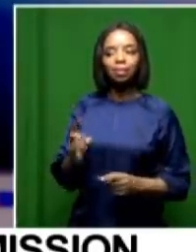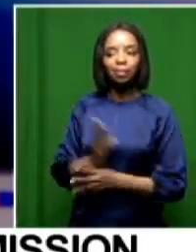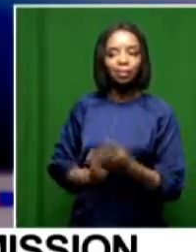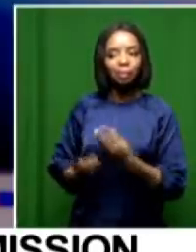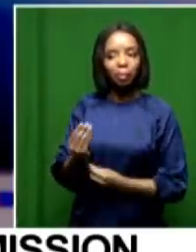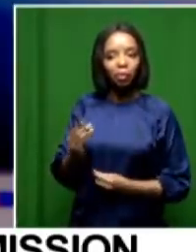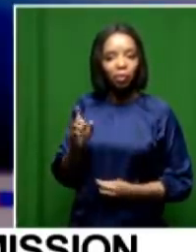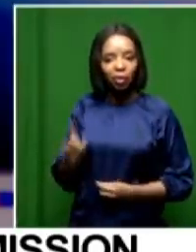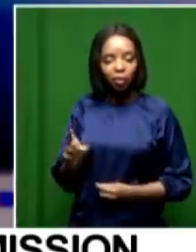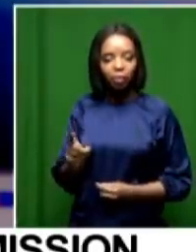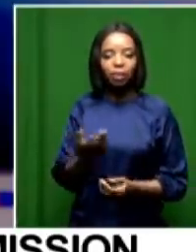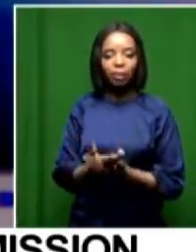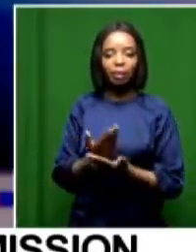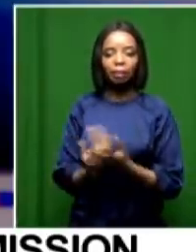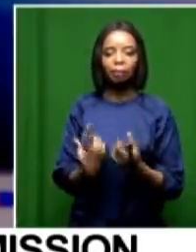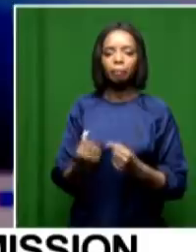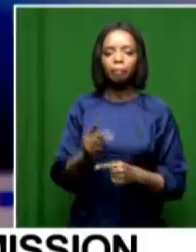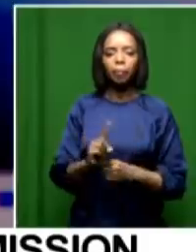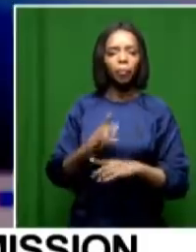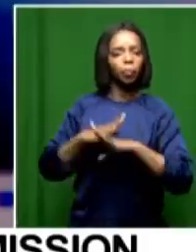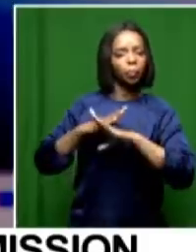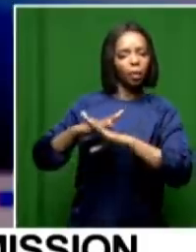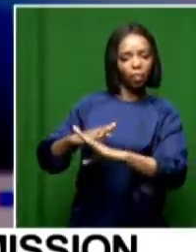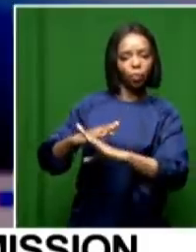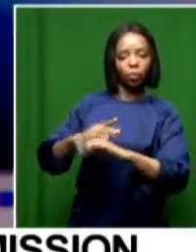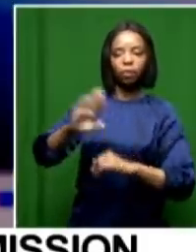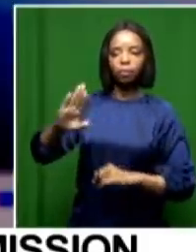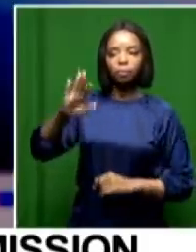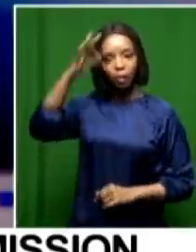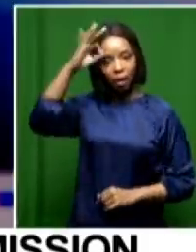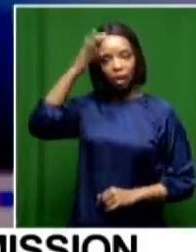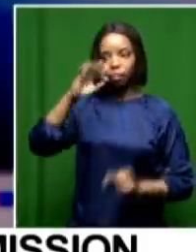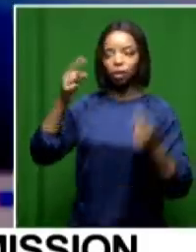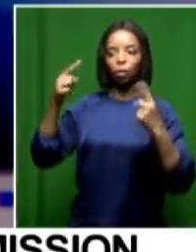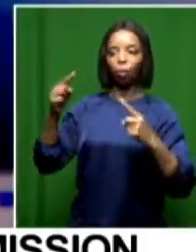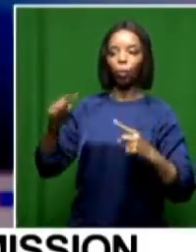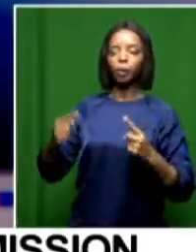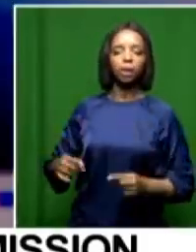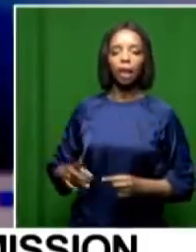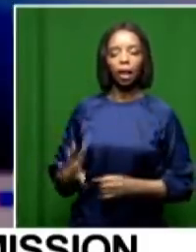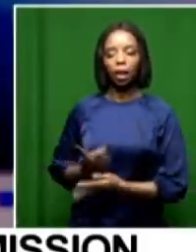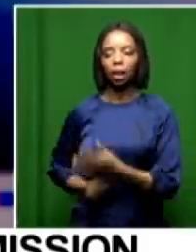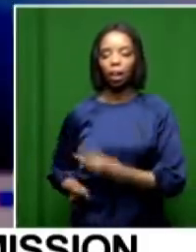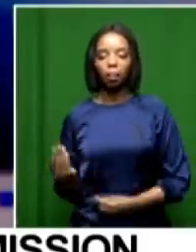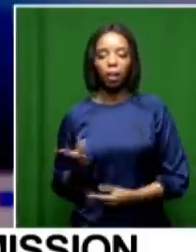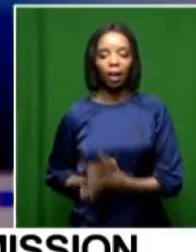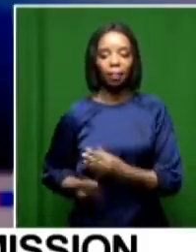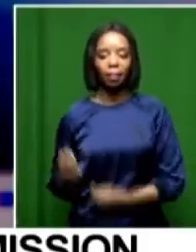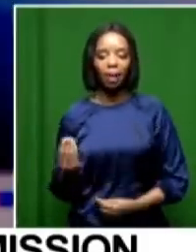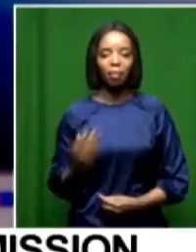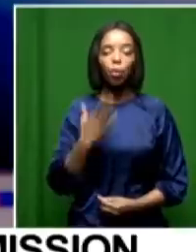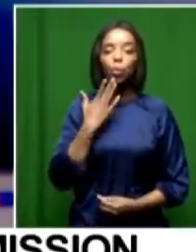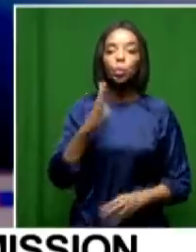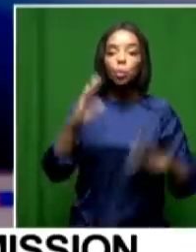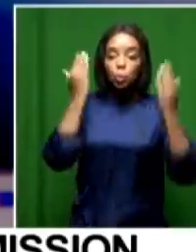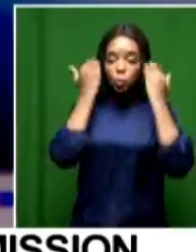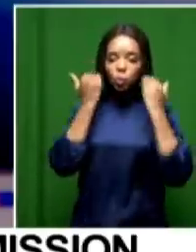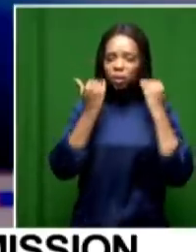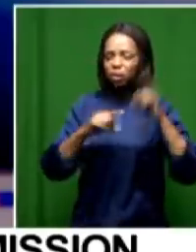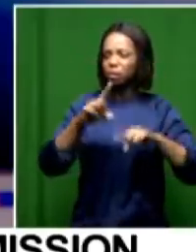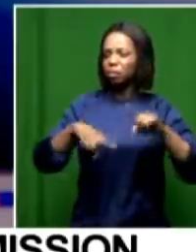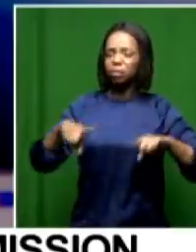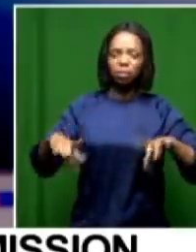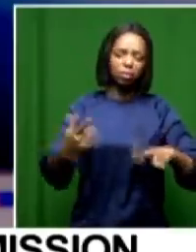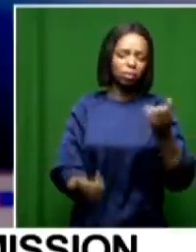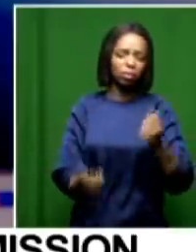to secure and avoid government audits through bribes. And of course, they've also been bribing judges in various nations in